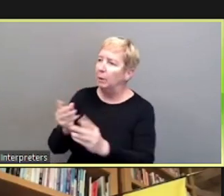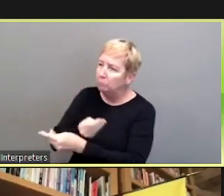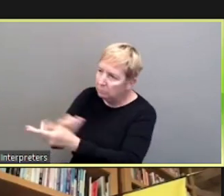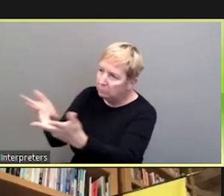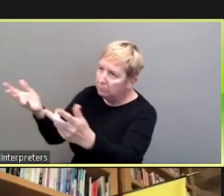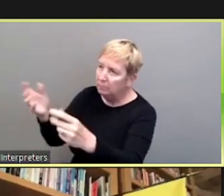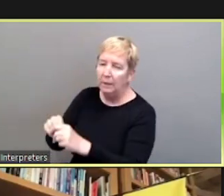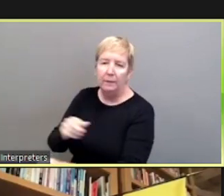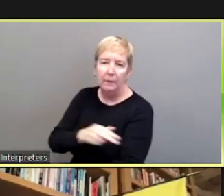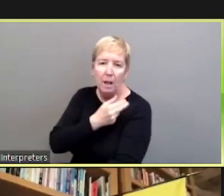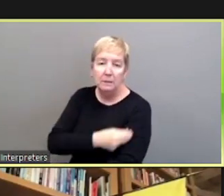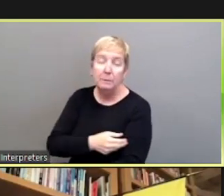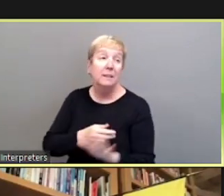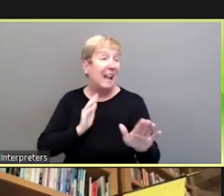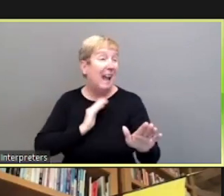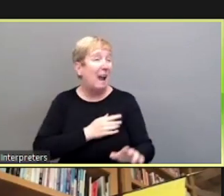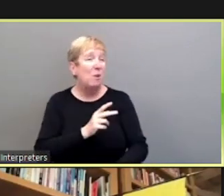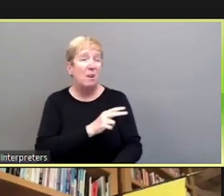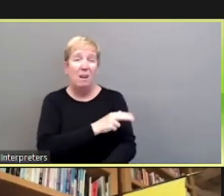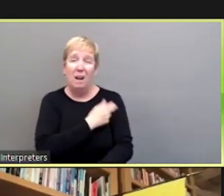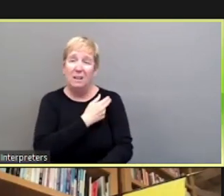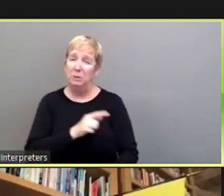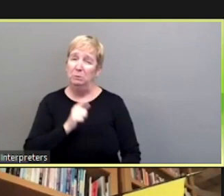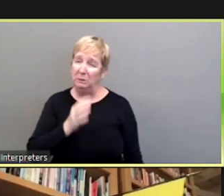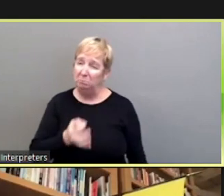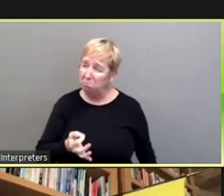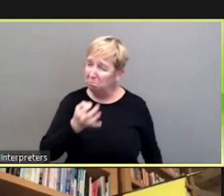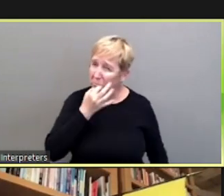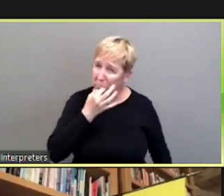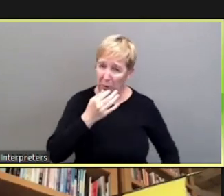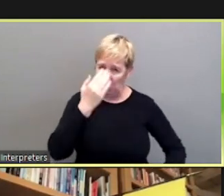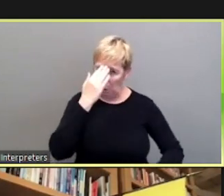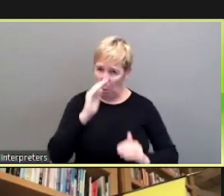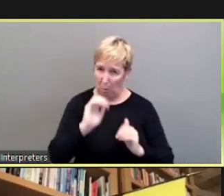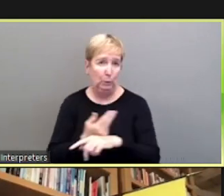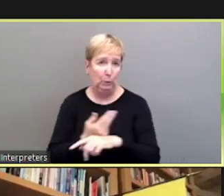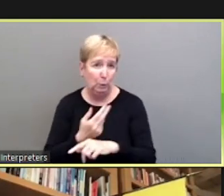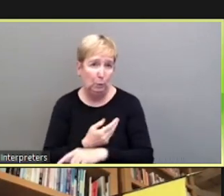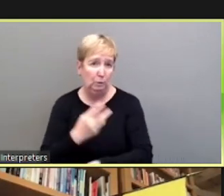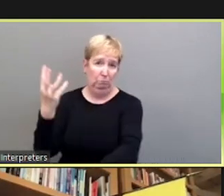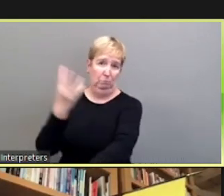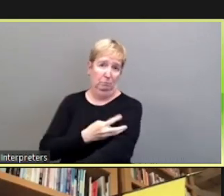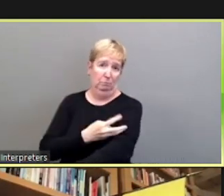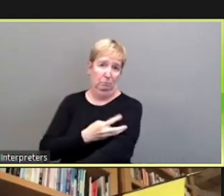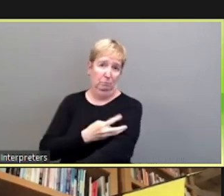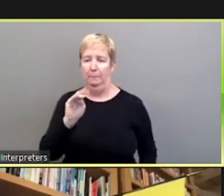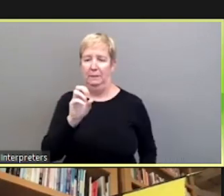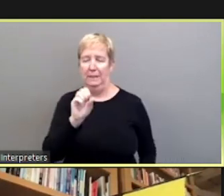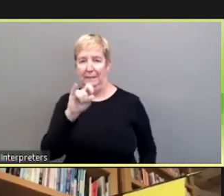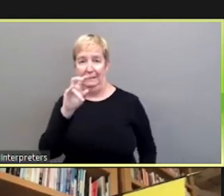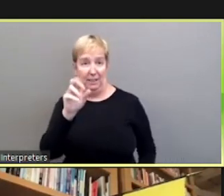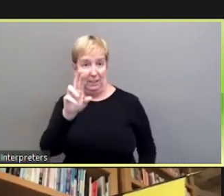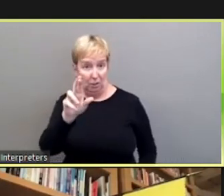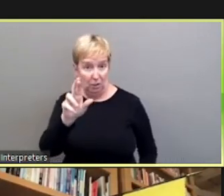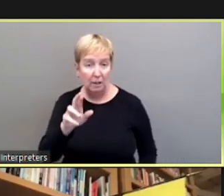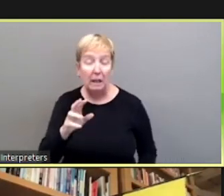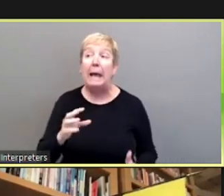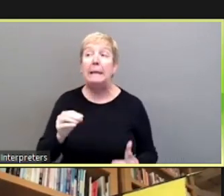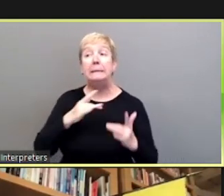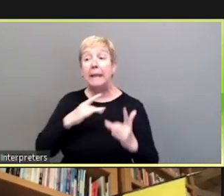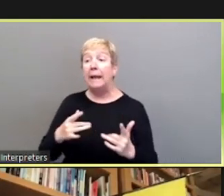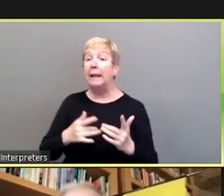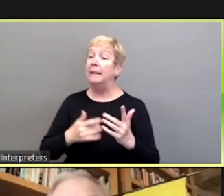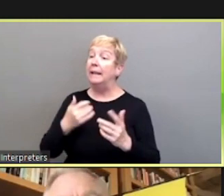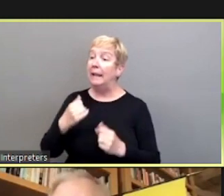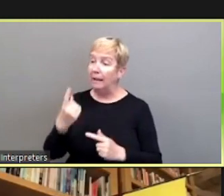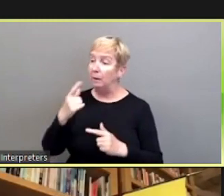very savvy in the treatment of these moderately ill people that end up in the hospital. And almost everyone now is getting some form